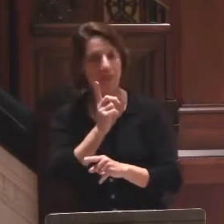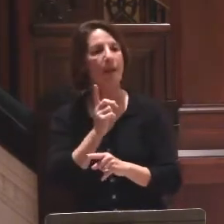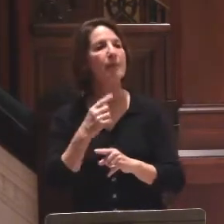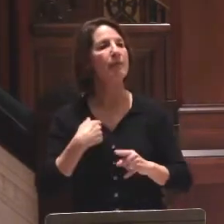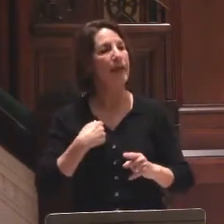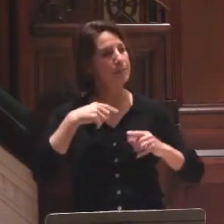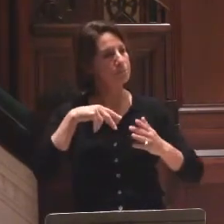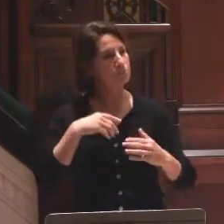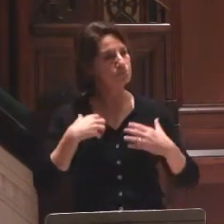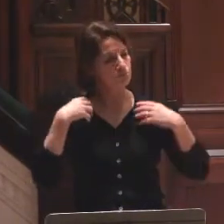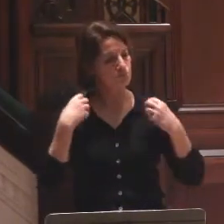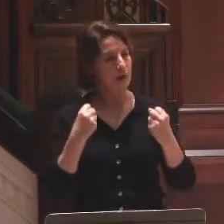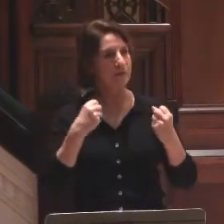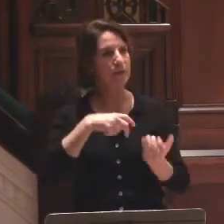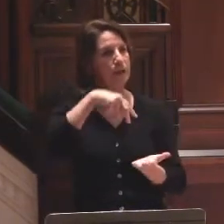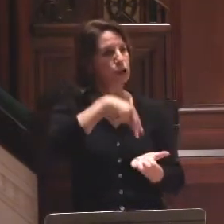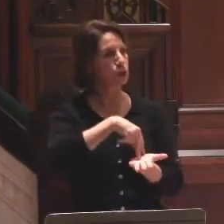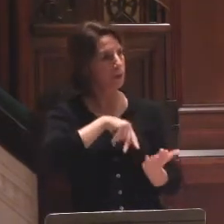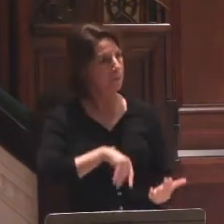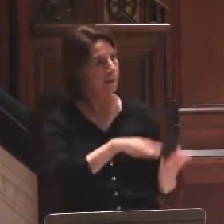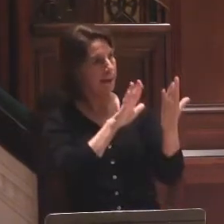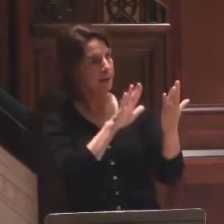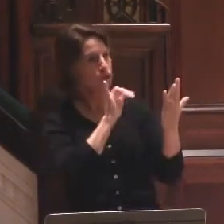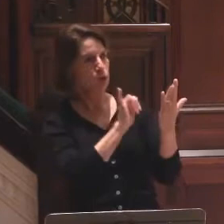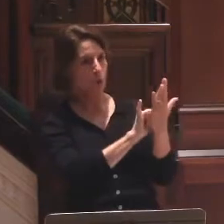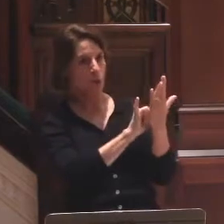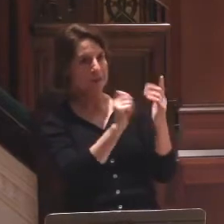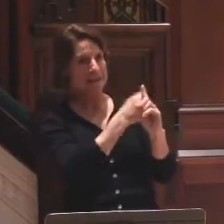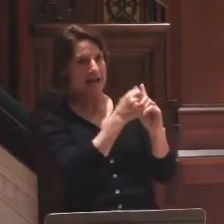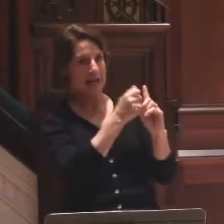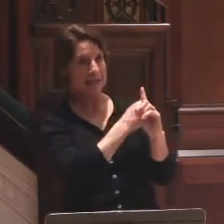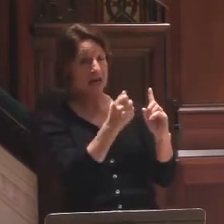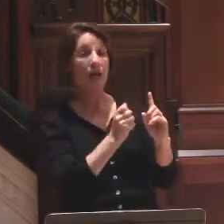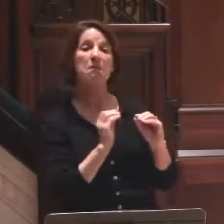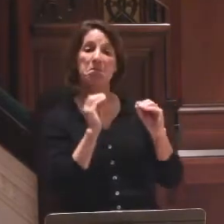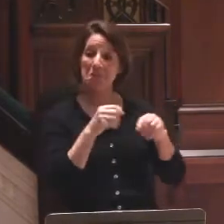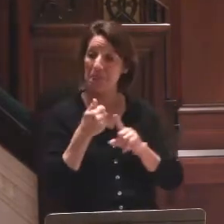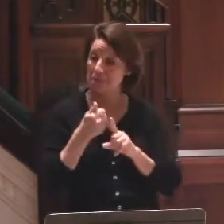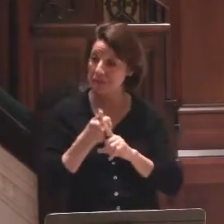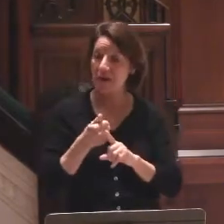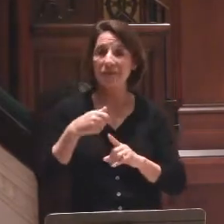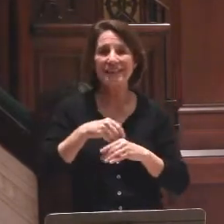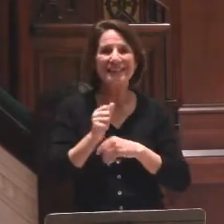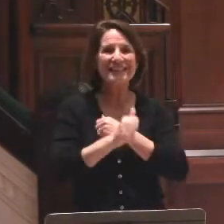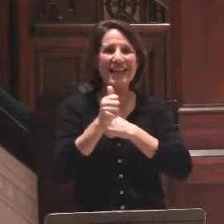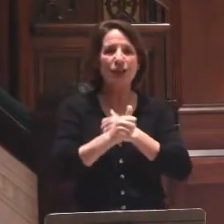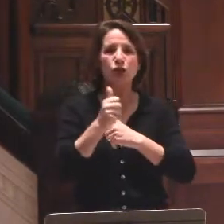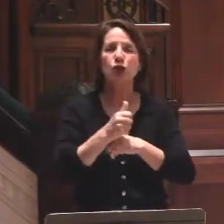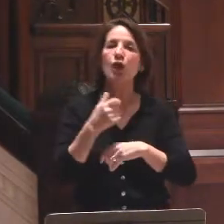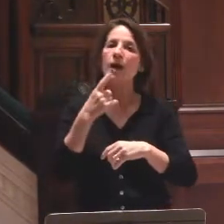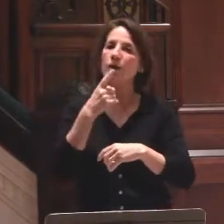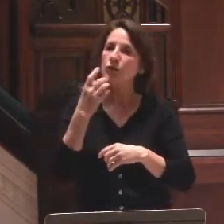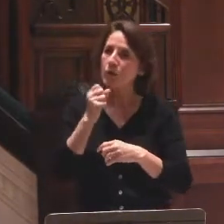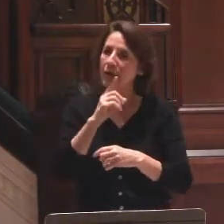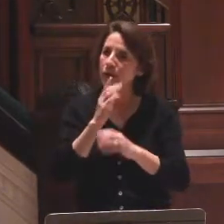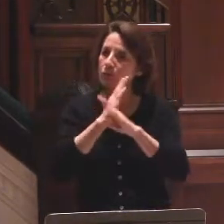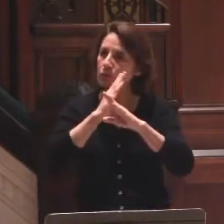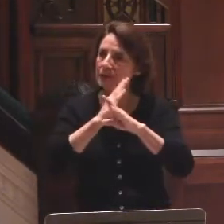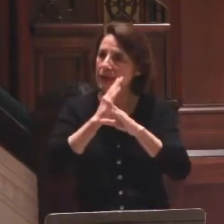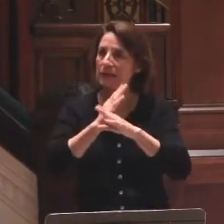physical and racist attacks upon them. They put themselves in danger in order to protect lawmakers and the